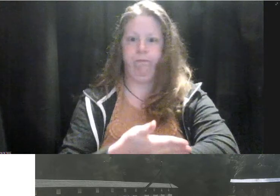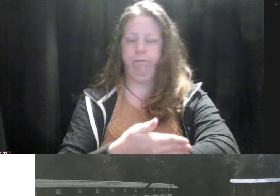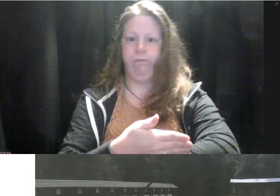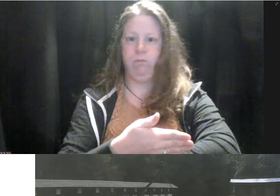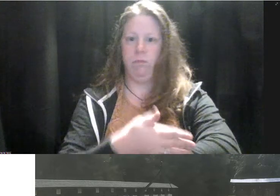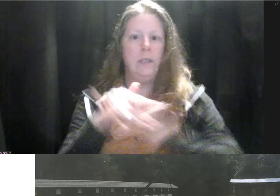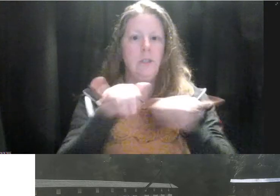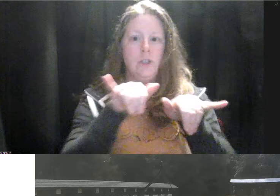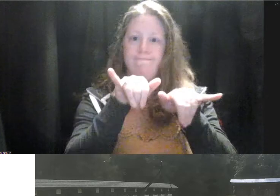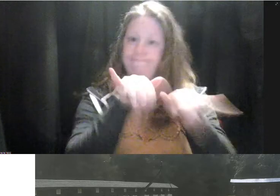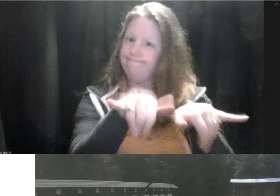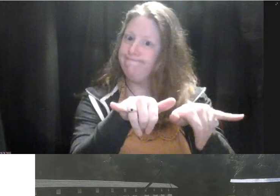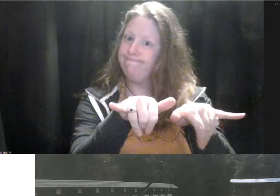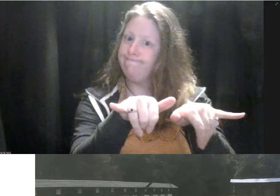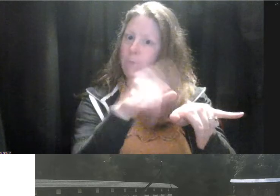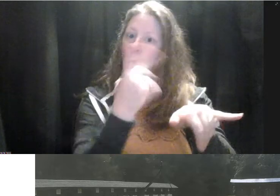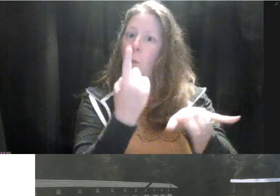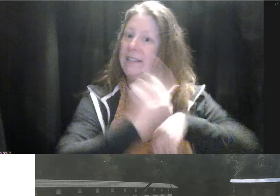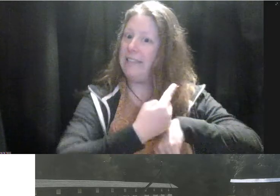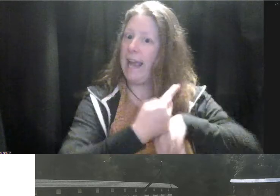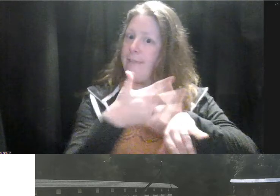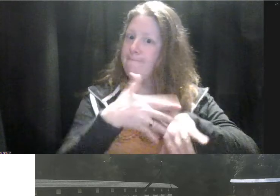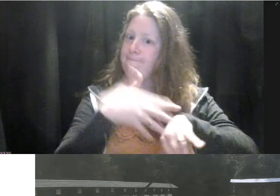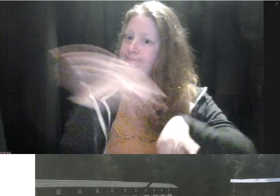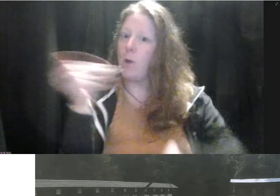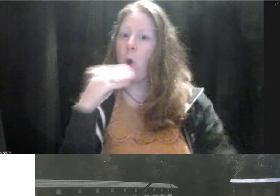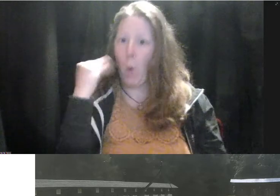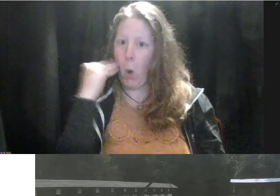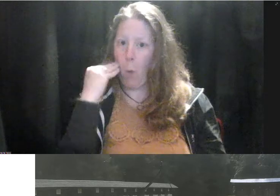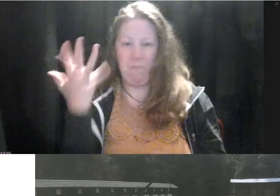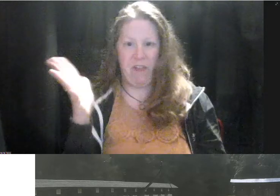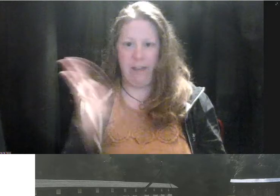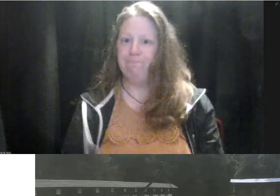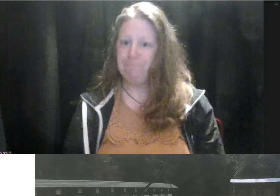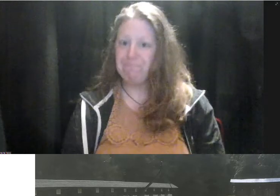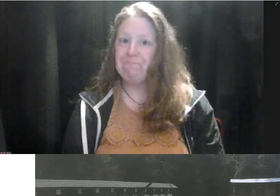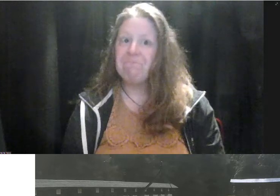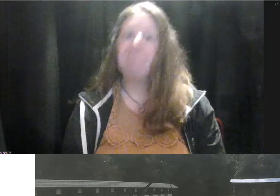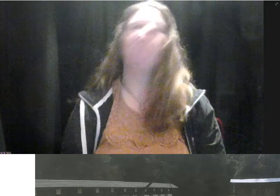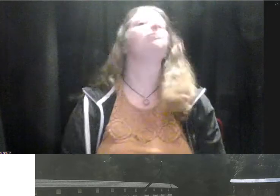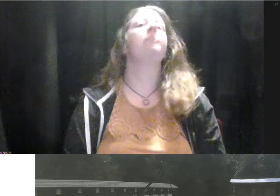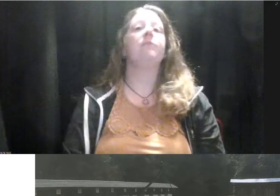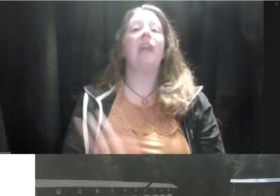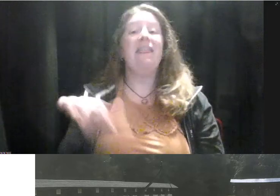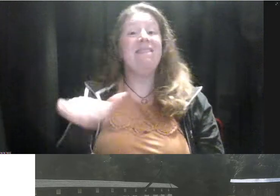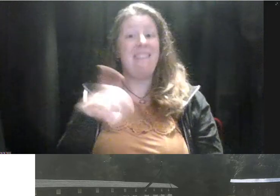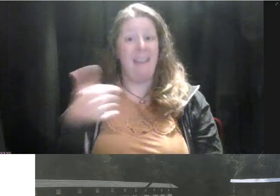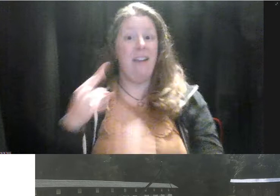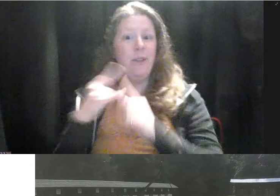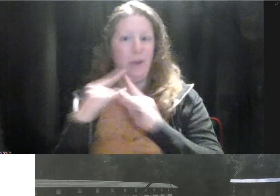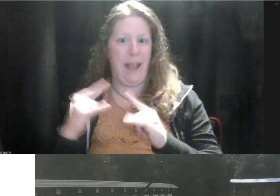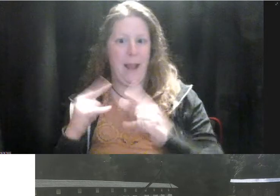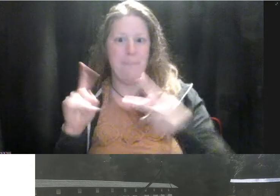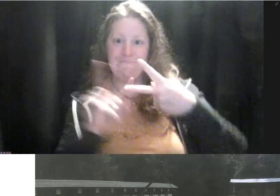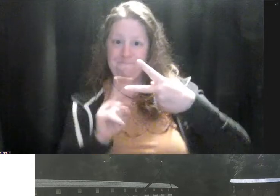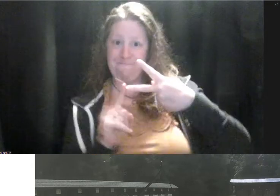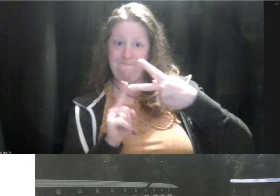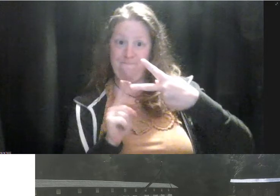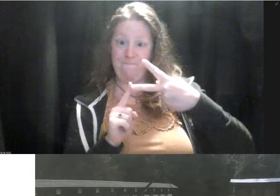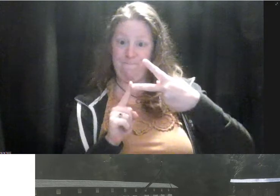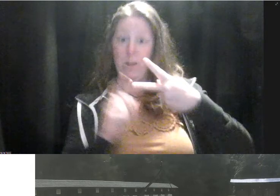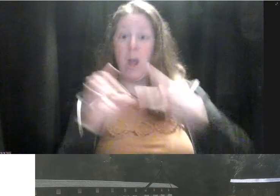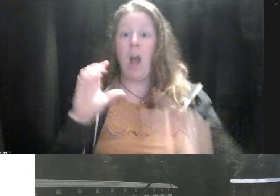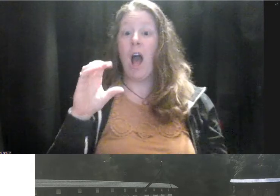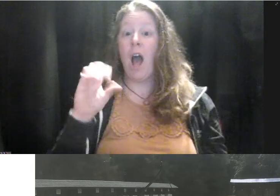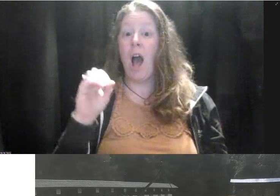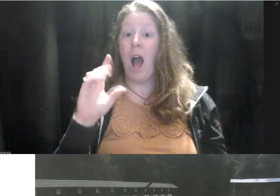be sleeping over the night. You're going to stay for the day, leave and go home and be finished. The